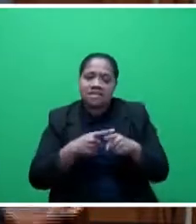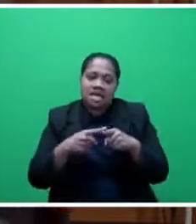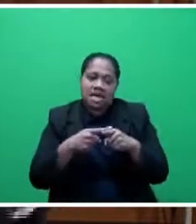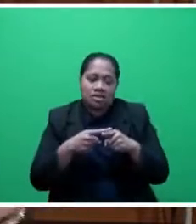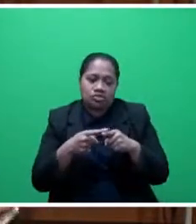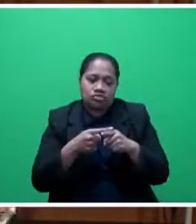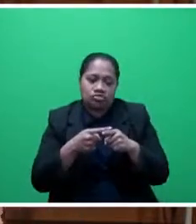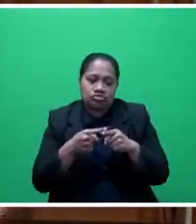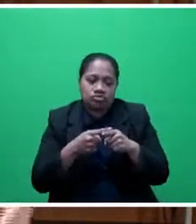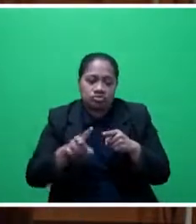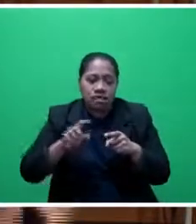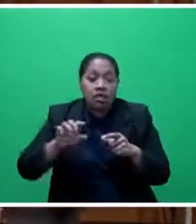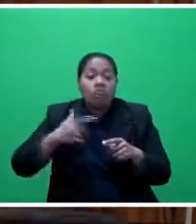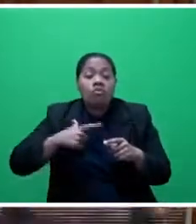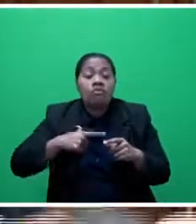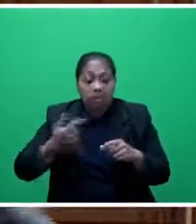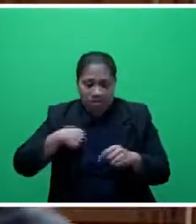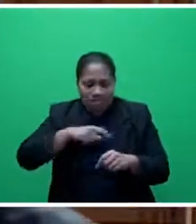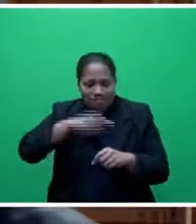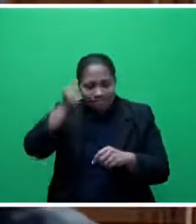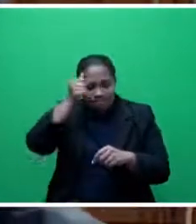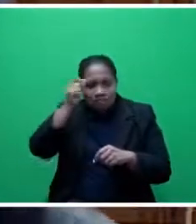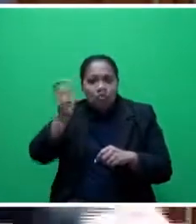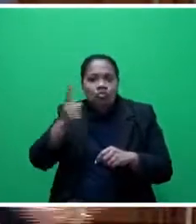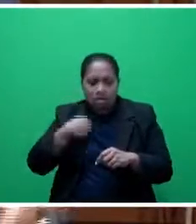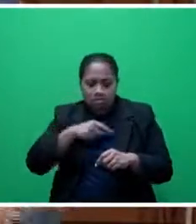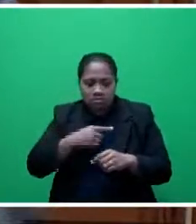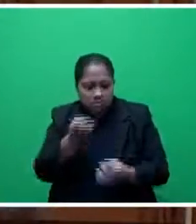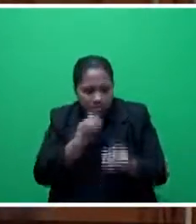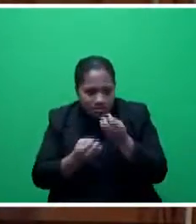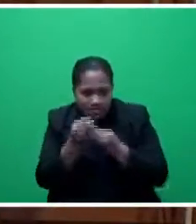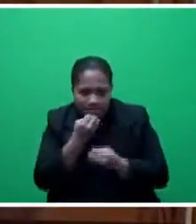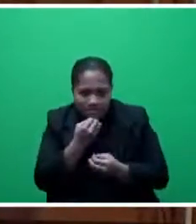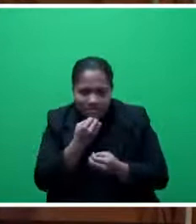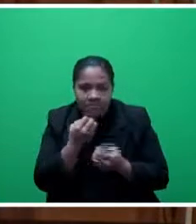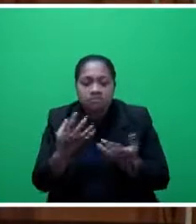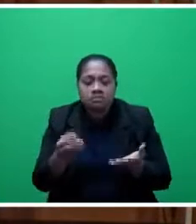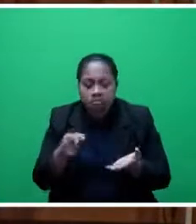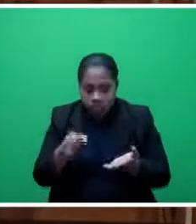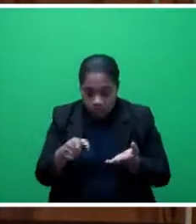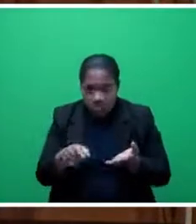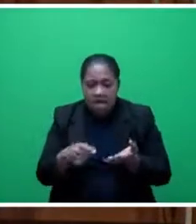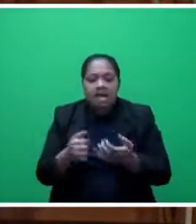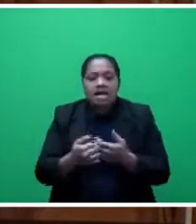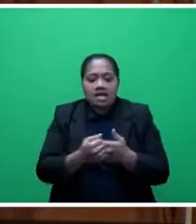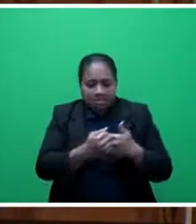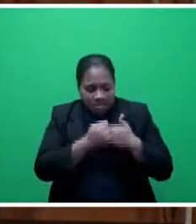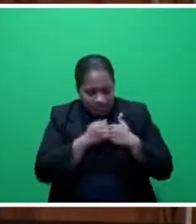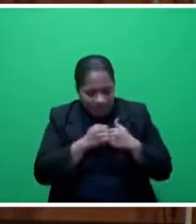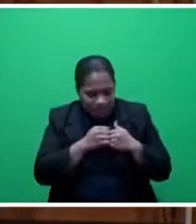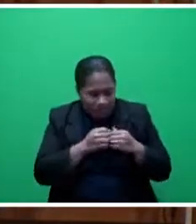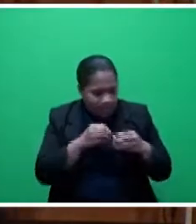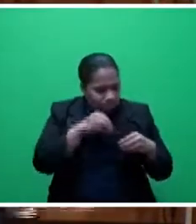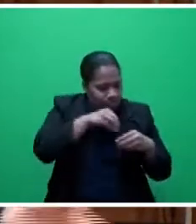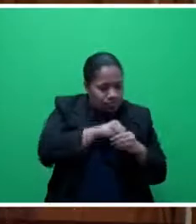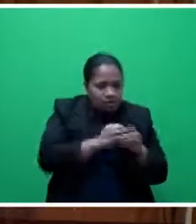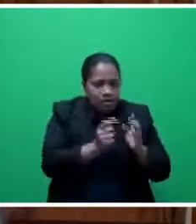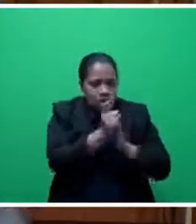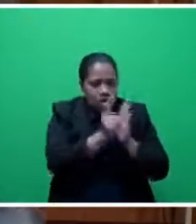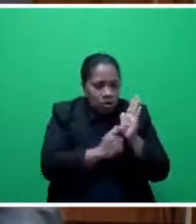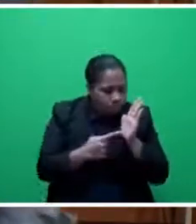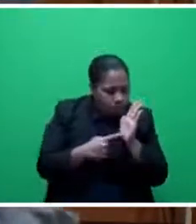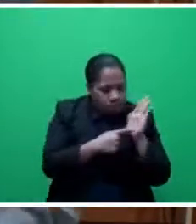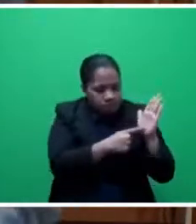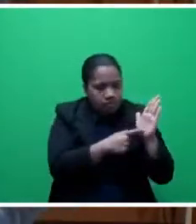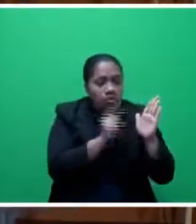because we must know what we are consuming. So those kind of safeguards are already built into the law, and that's the type of protections